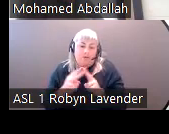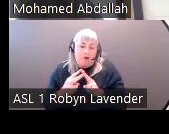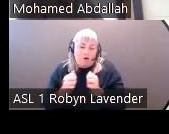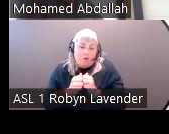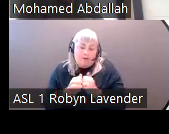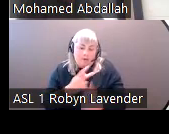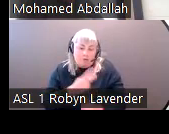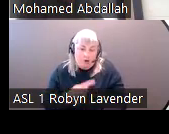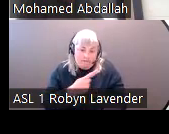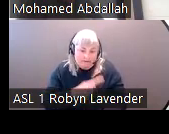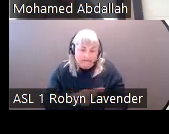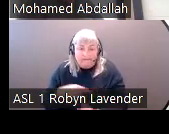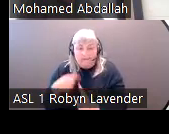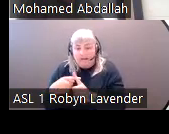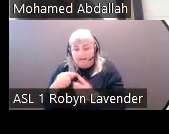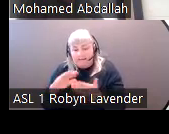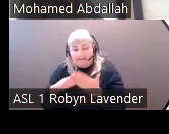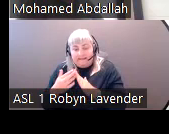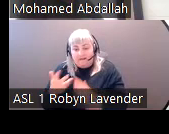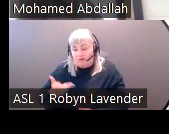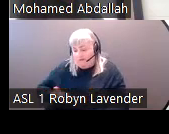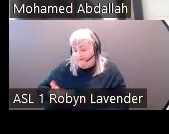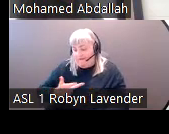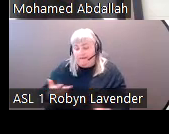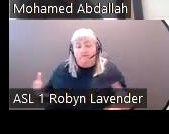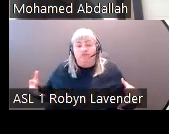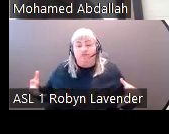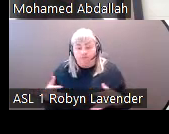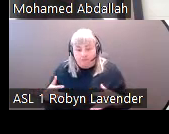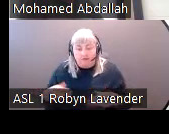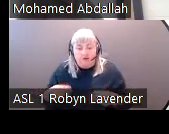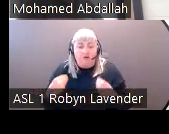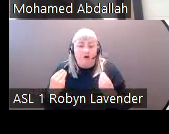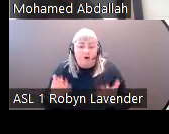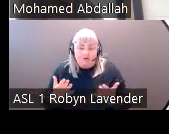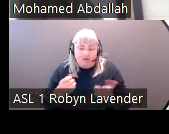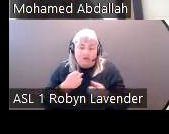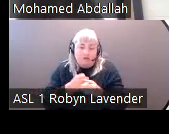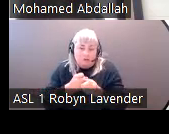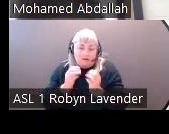province and city. Three of us came together to offer supportive housing.